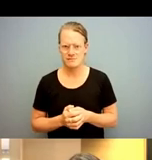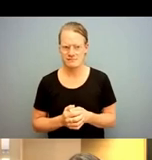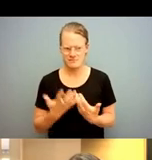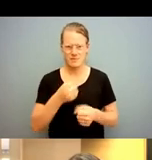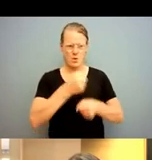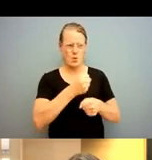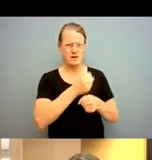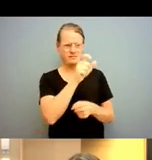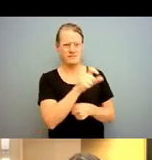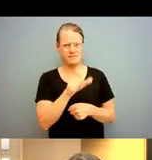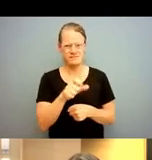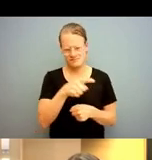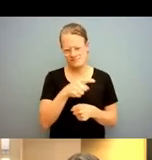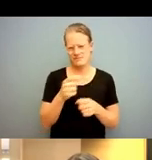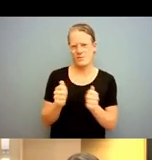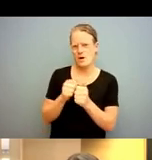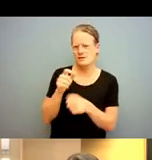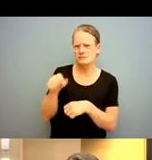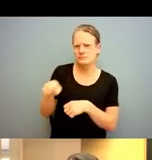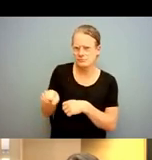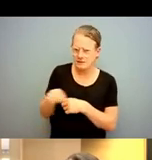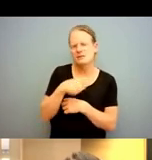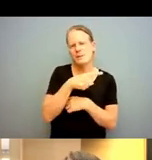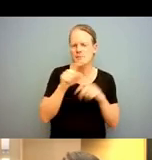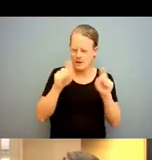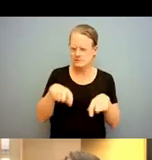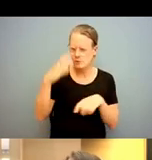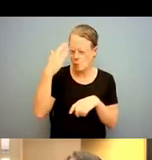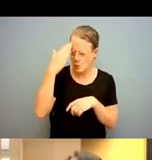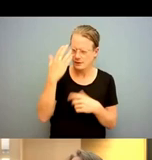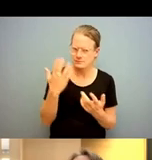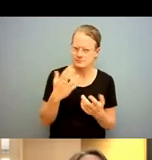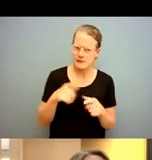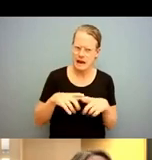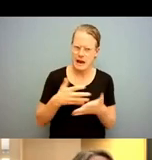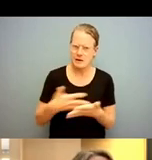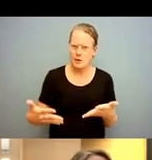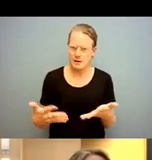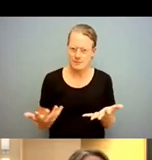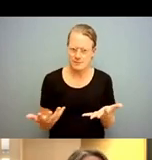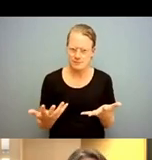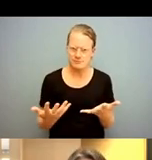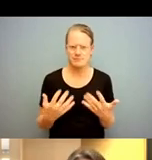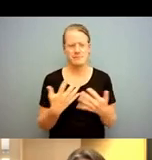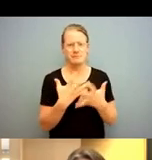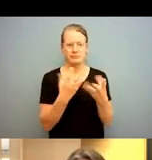muihtali min viejus ja paktsasiin iera sääninko. Aippas ok.